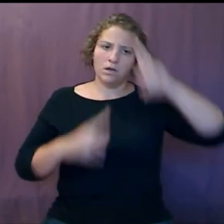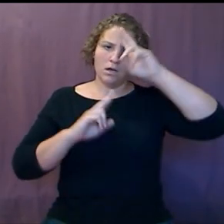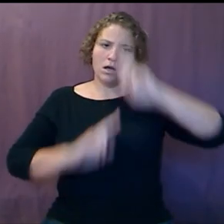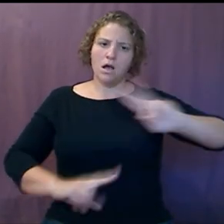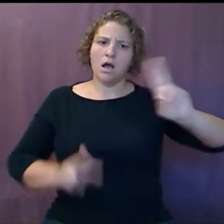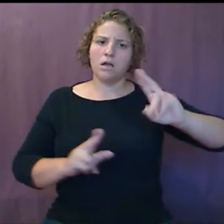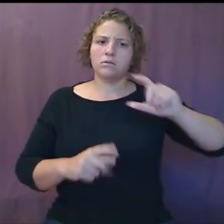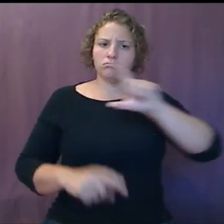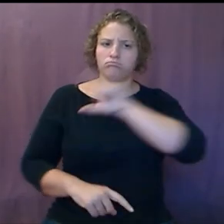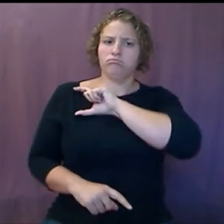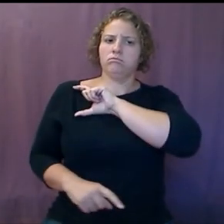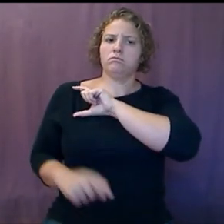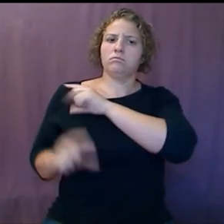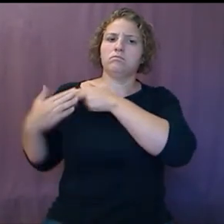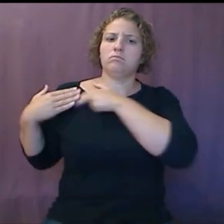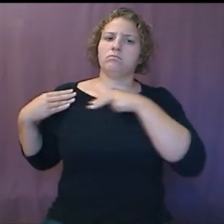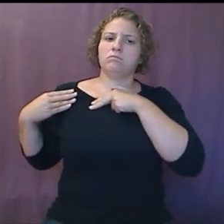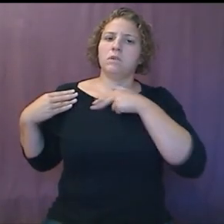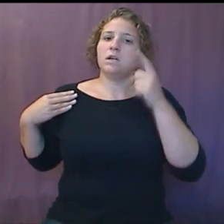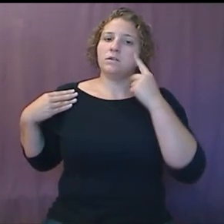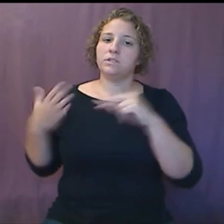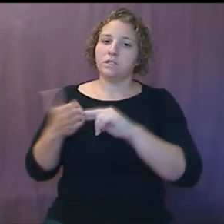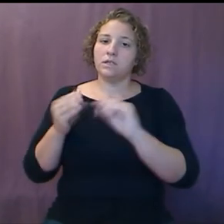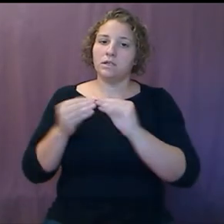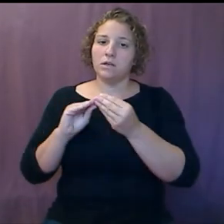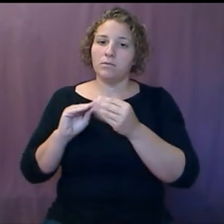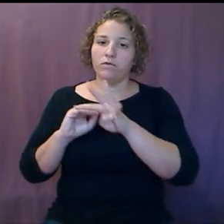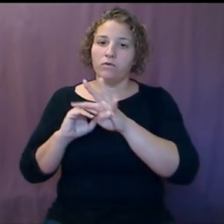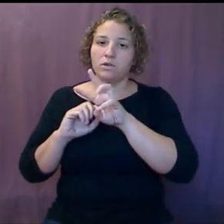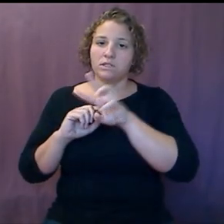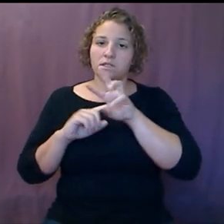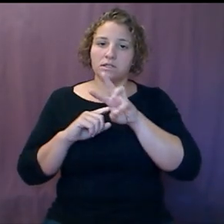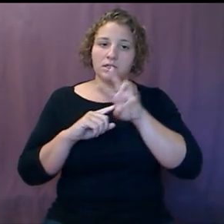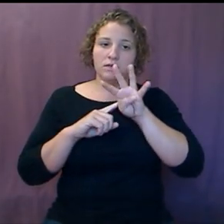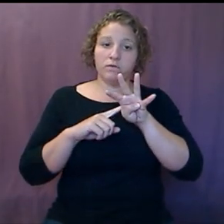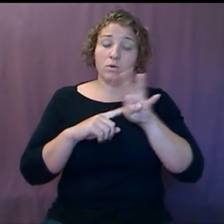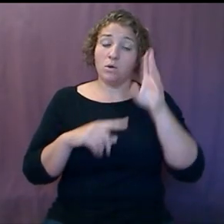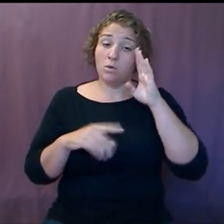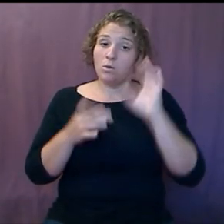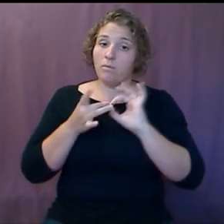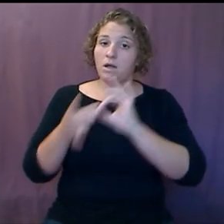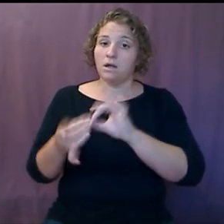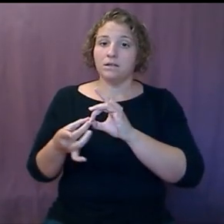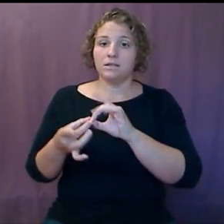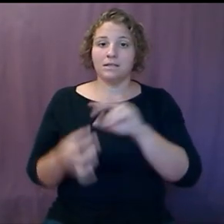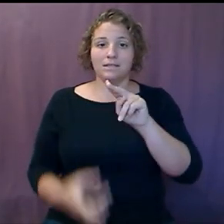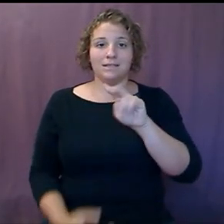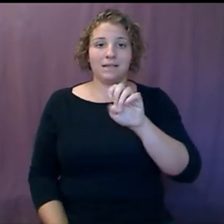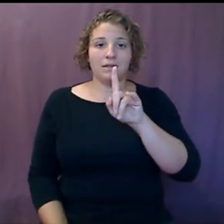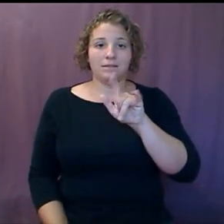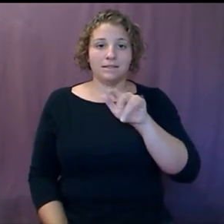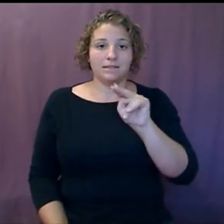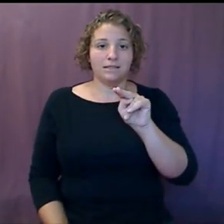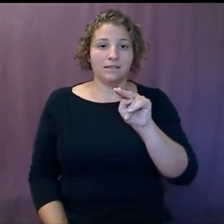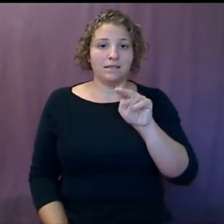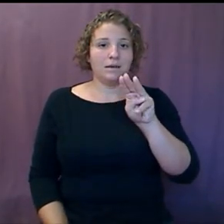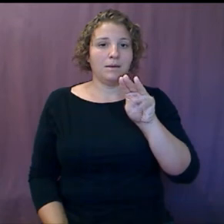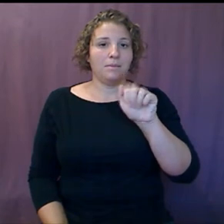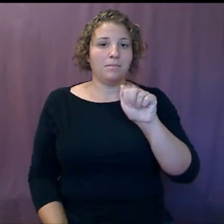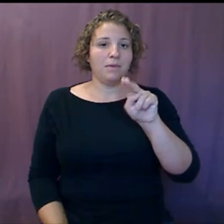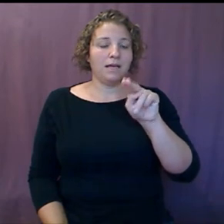in prison when you see the number four six six six four it is associated with Nelson Mandela so much so that even his